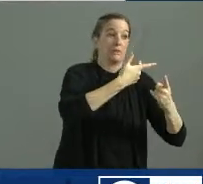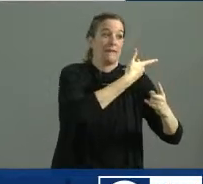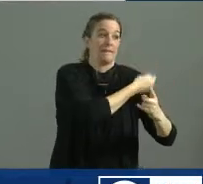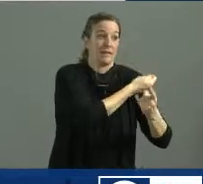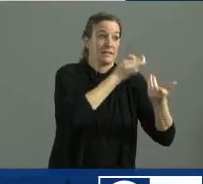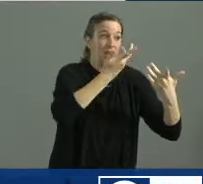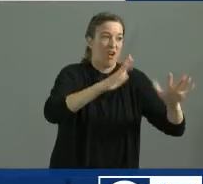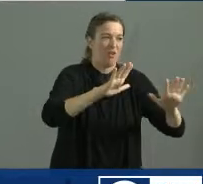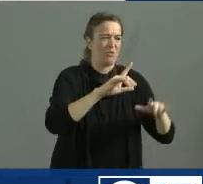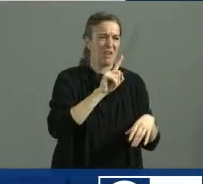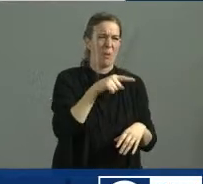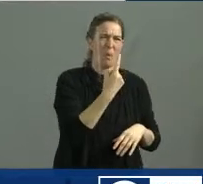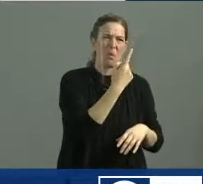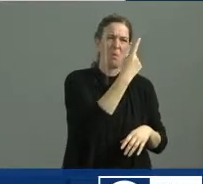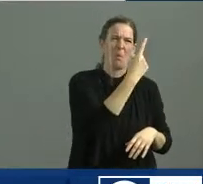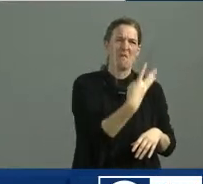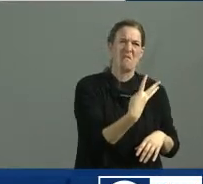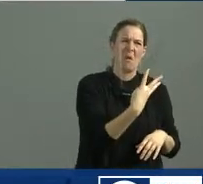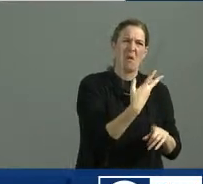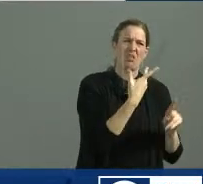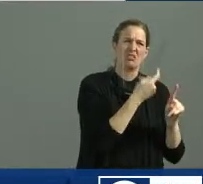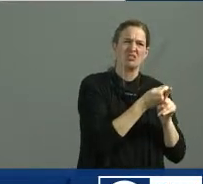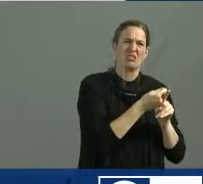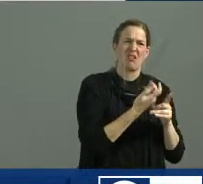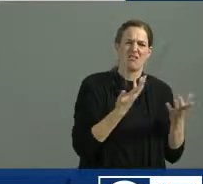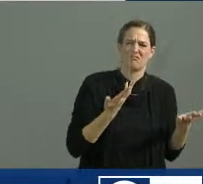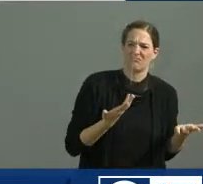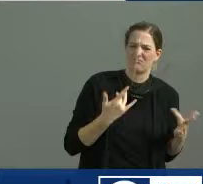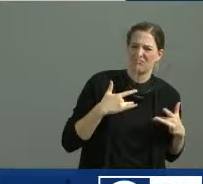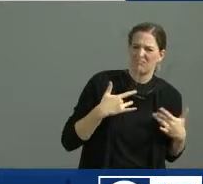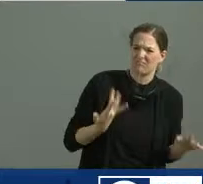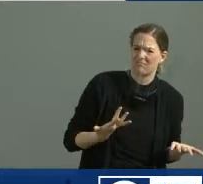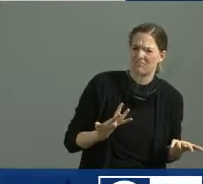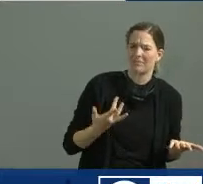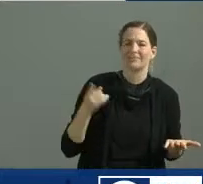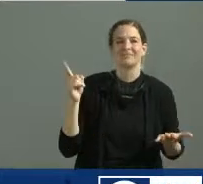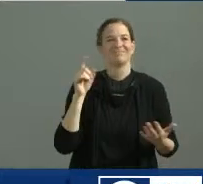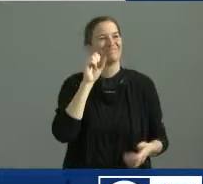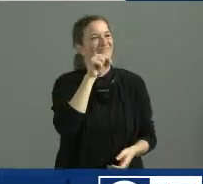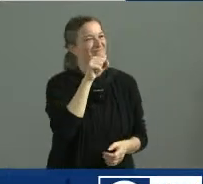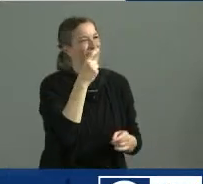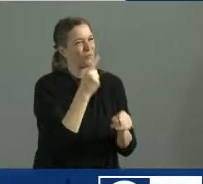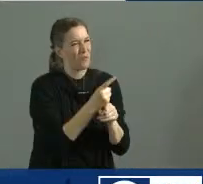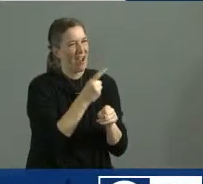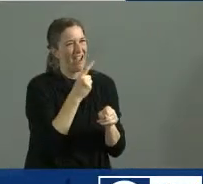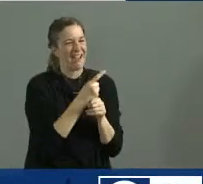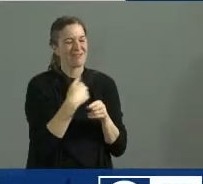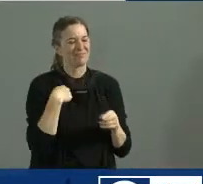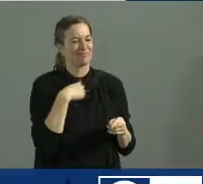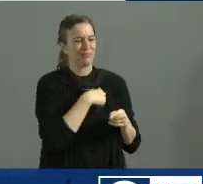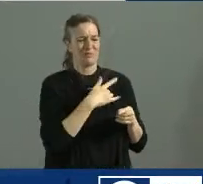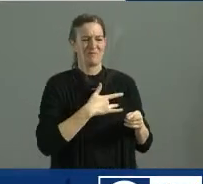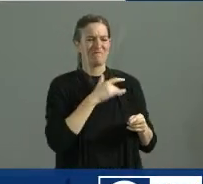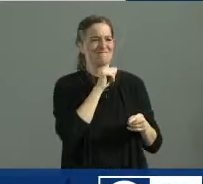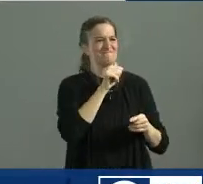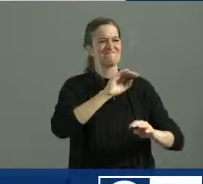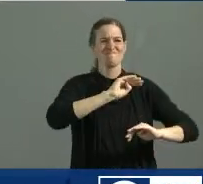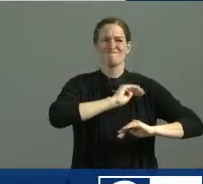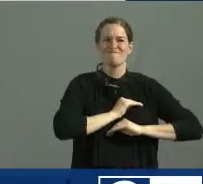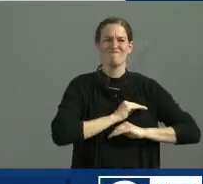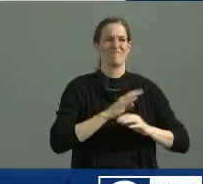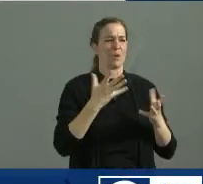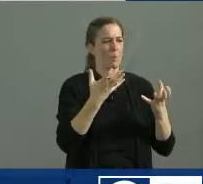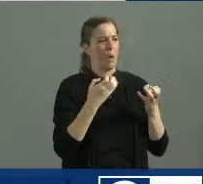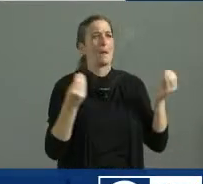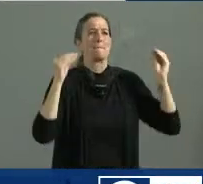for me. Yeah, and that's something that we definitely are working on, because we're not happy with the speed of distribution either. We want to get it